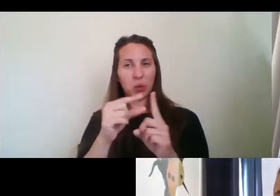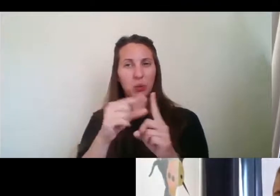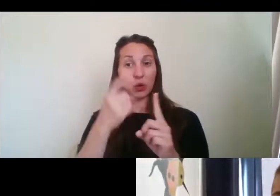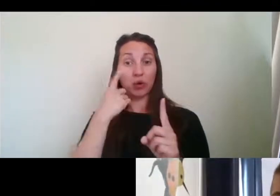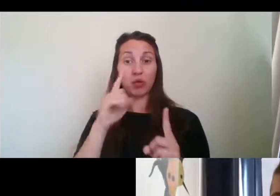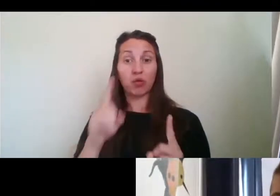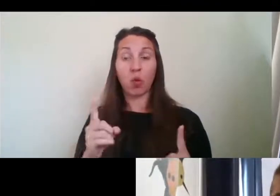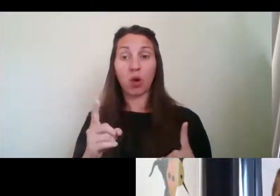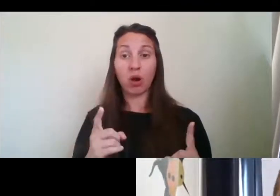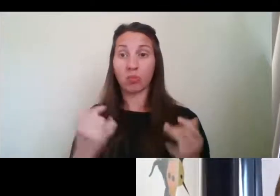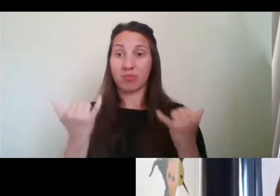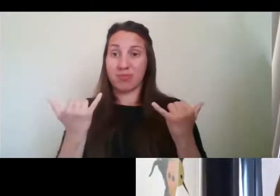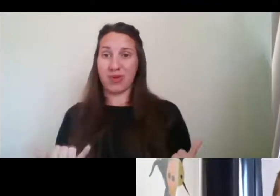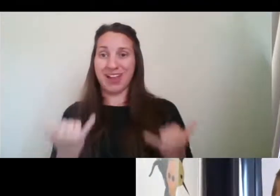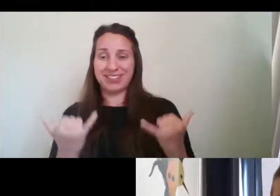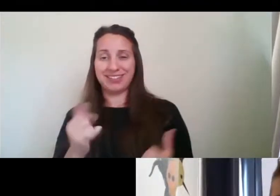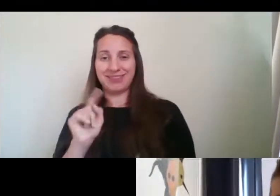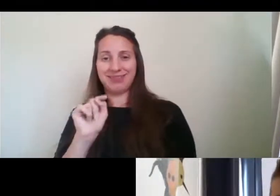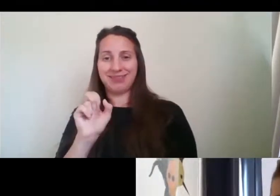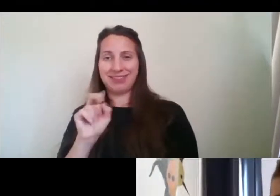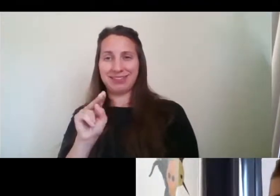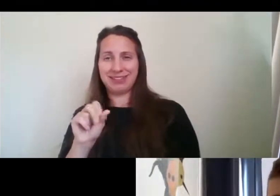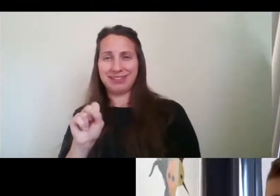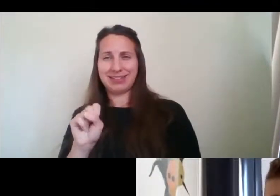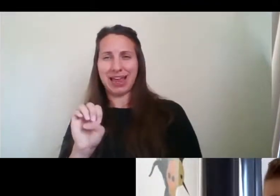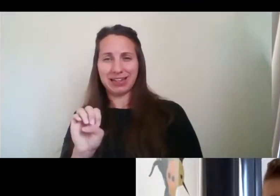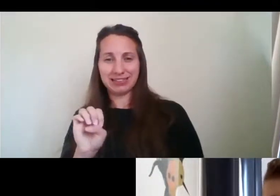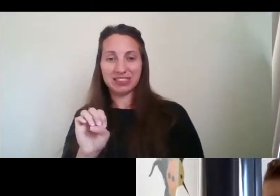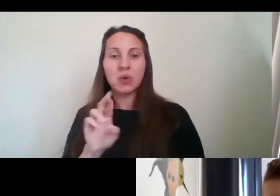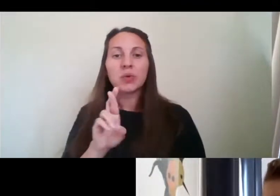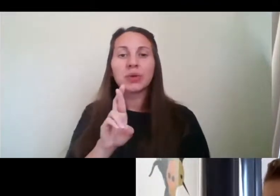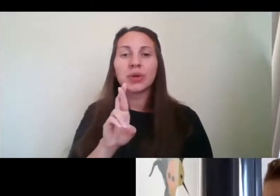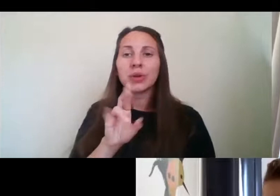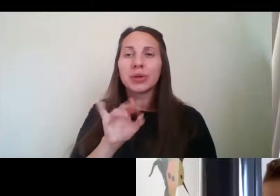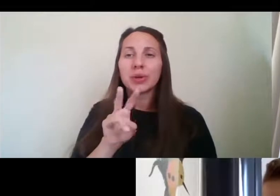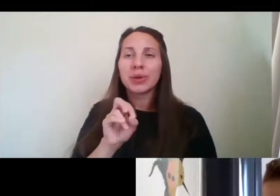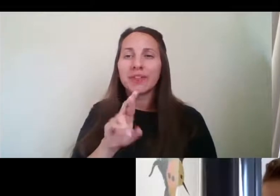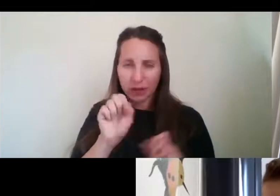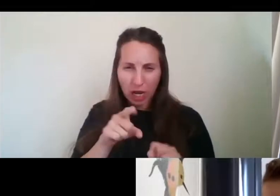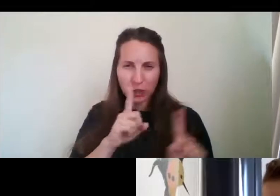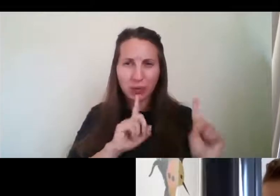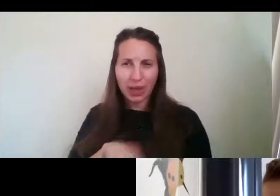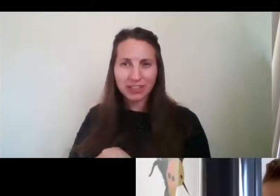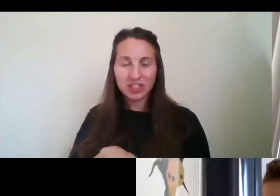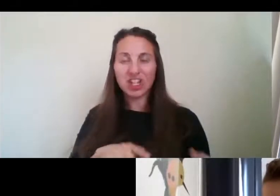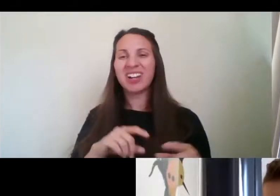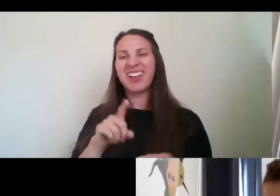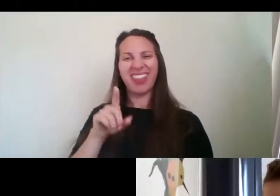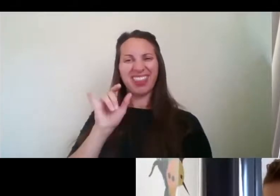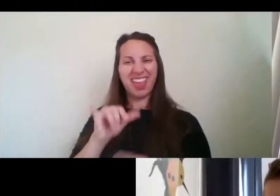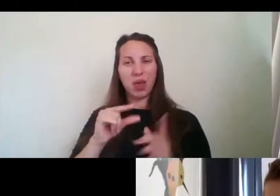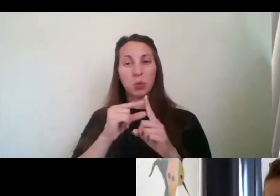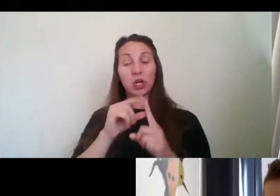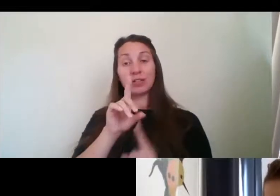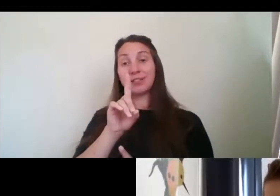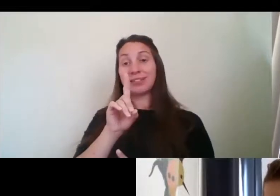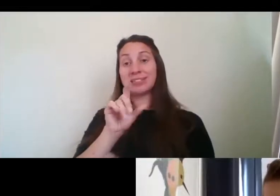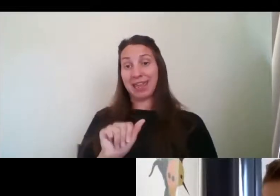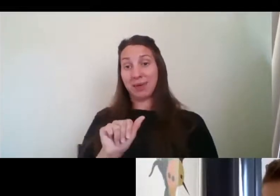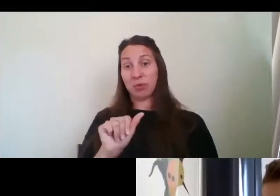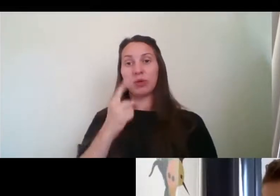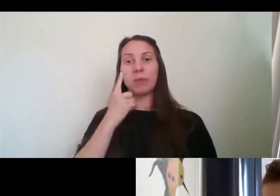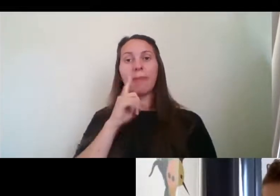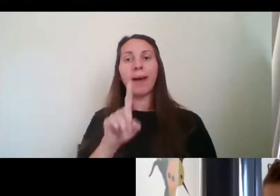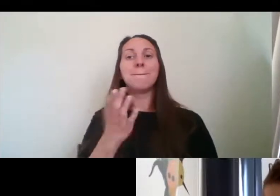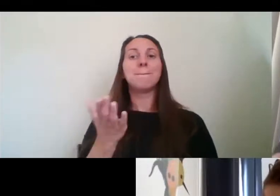have an answer for this? Someone wants to know about using disabled in the past tense. Yeah,